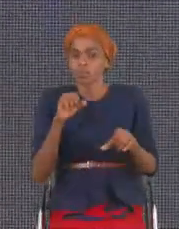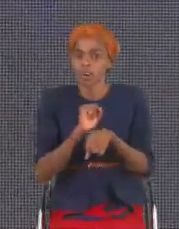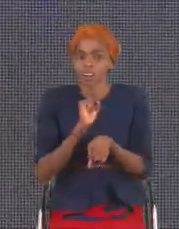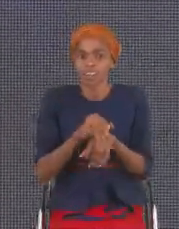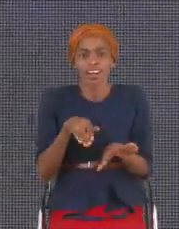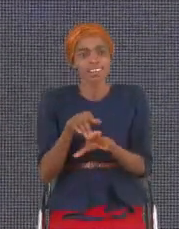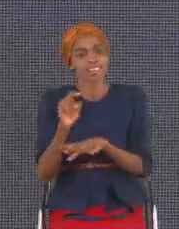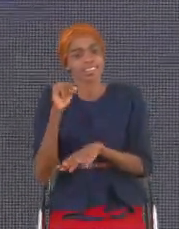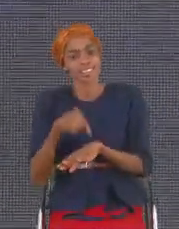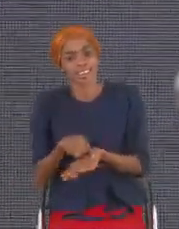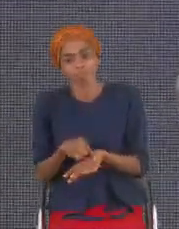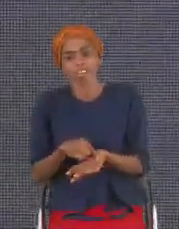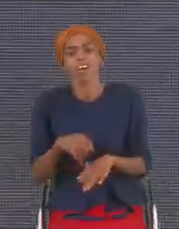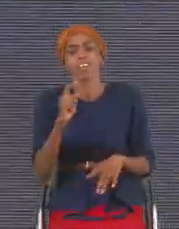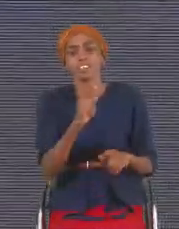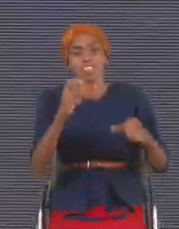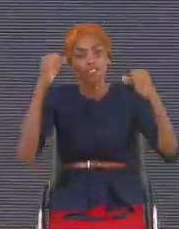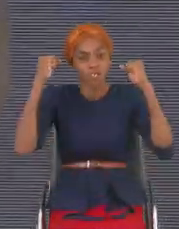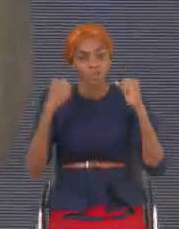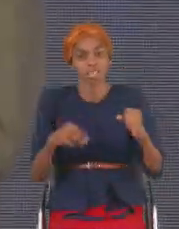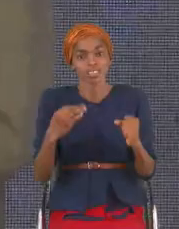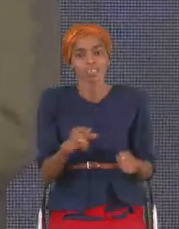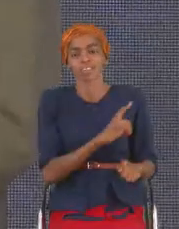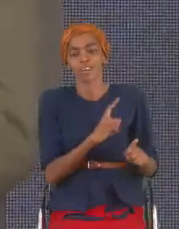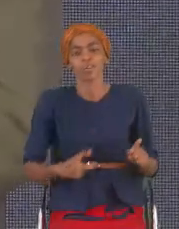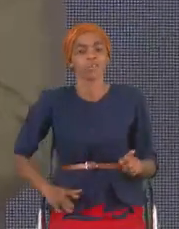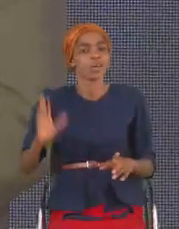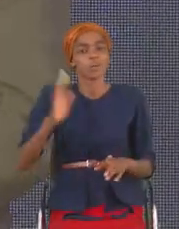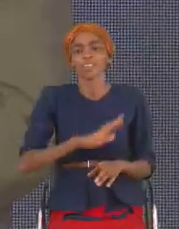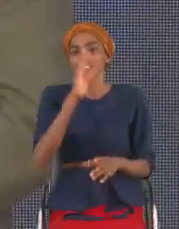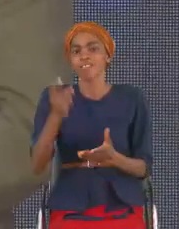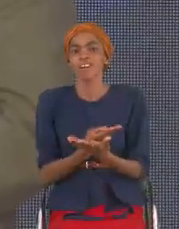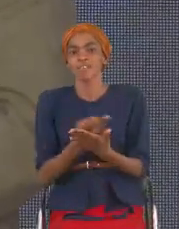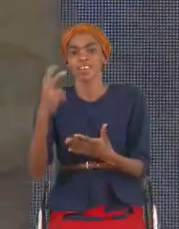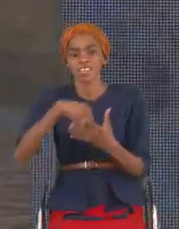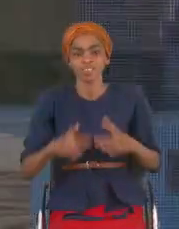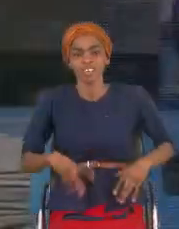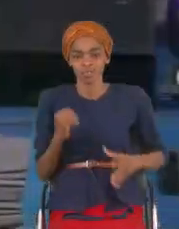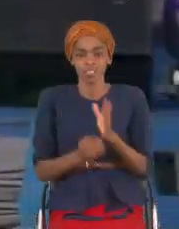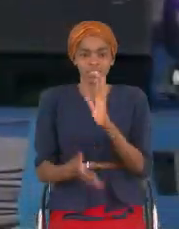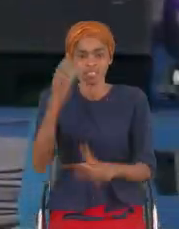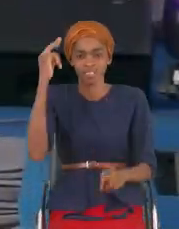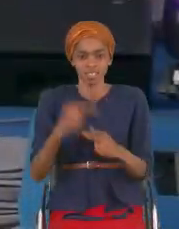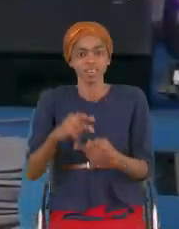at a time, the strength of the Lord will never fail in your life. Look at 2 Corinthians